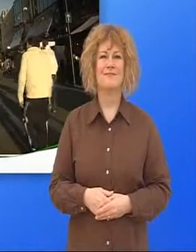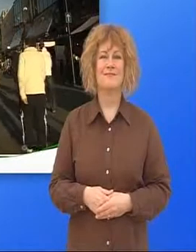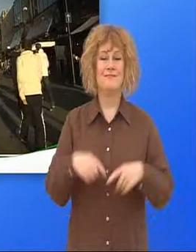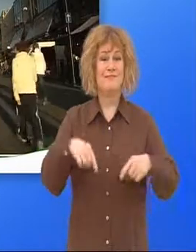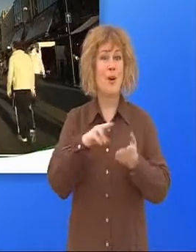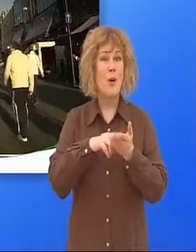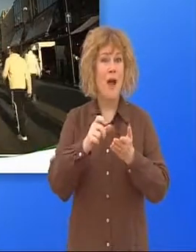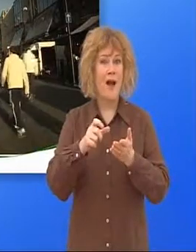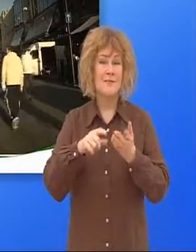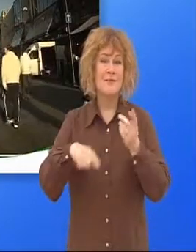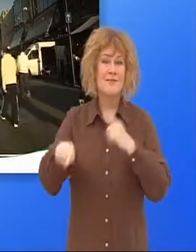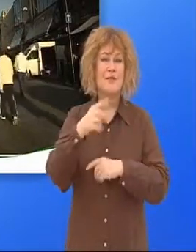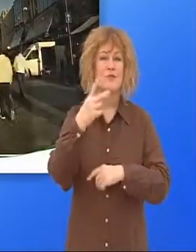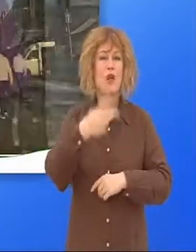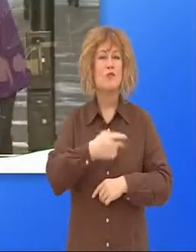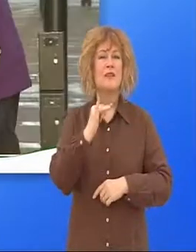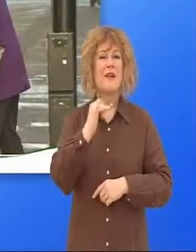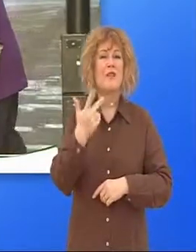Newcastle, home to over